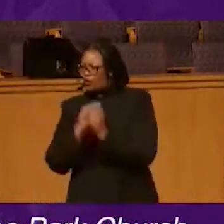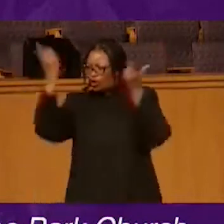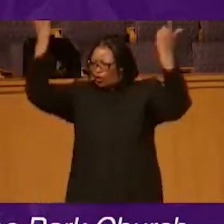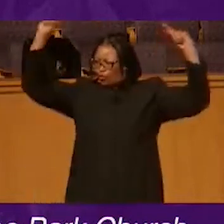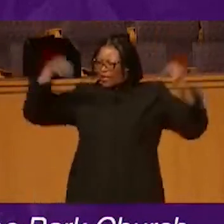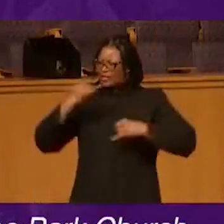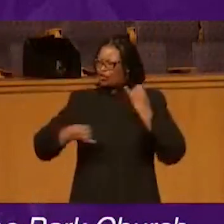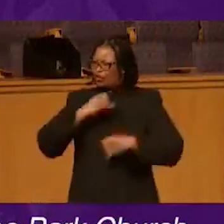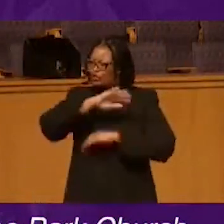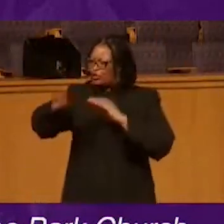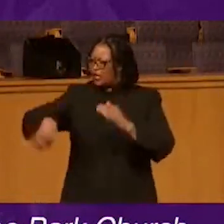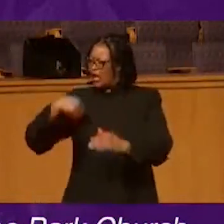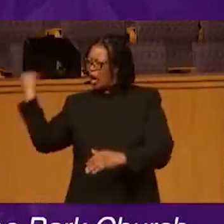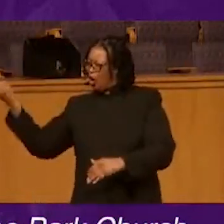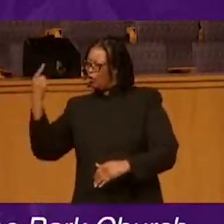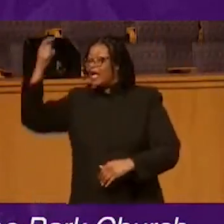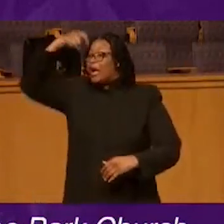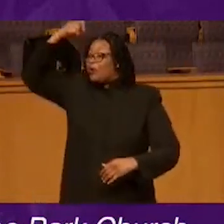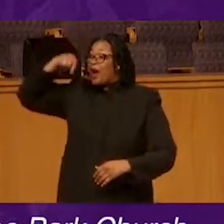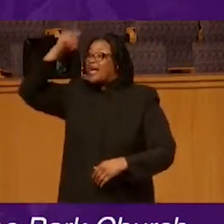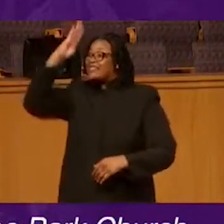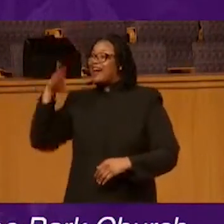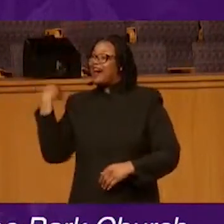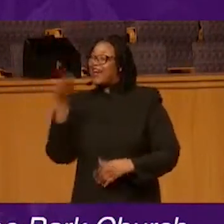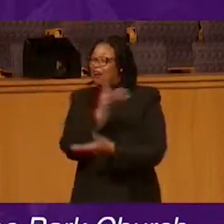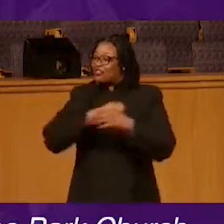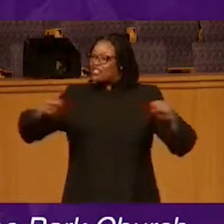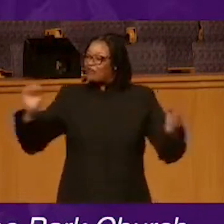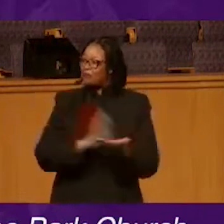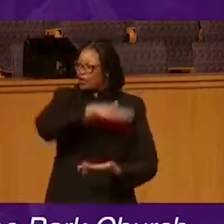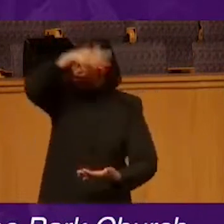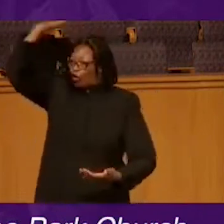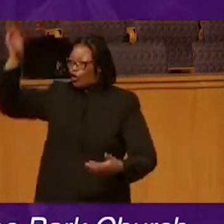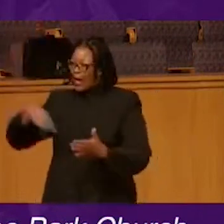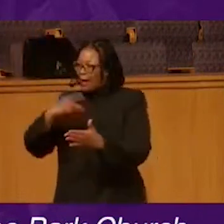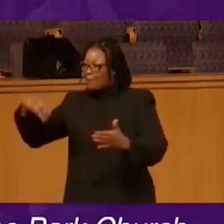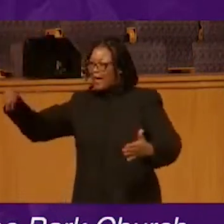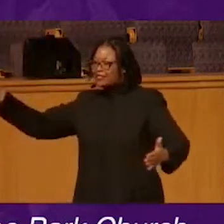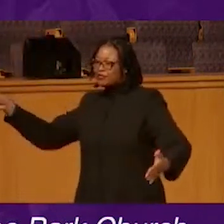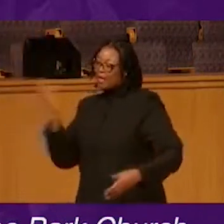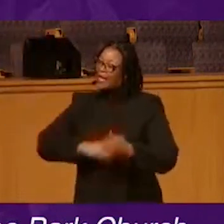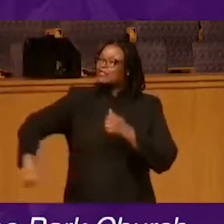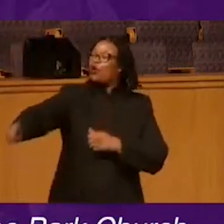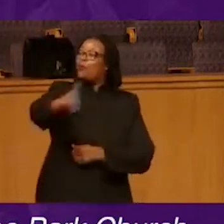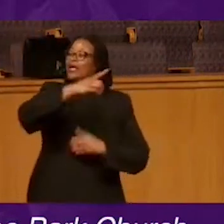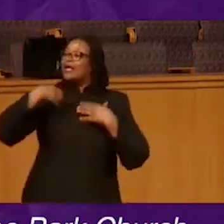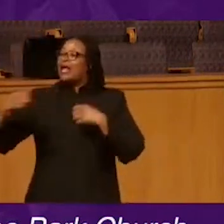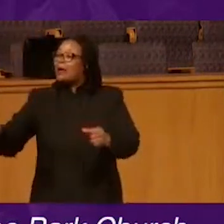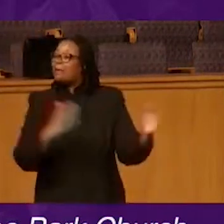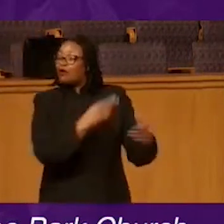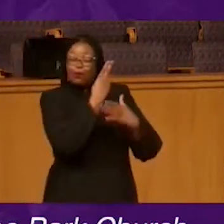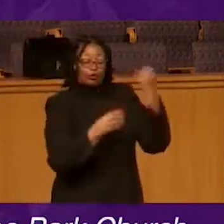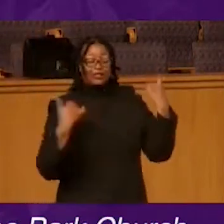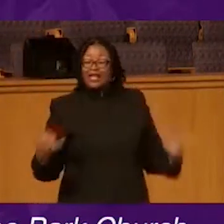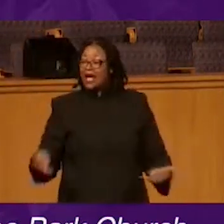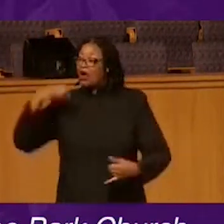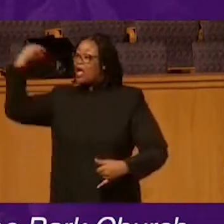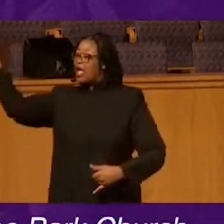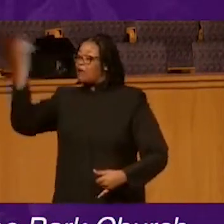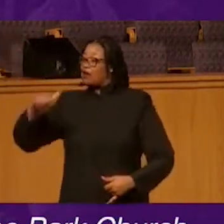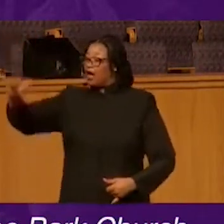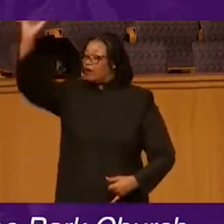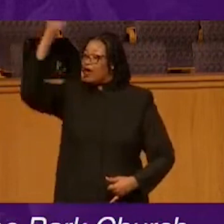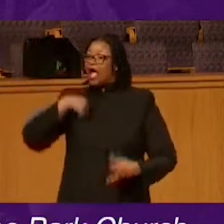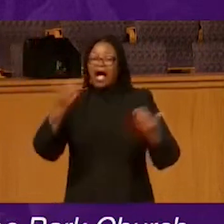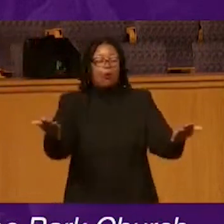the only wise God our Savior, be glory and majesty, dominion and power, both now and forevermore. I